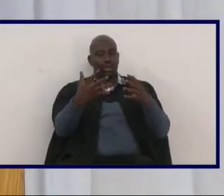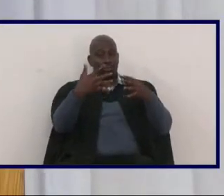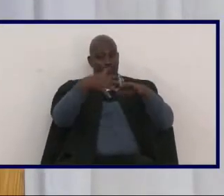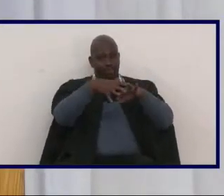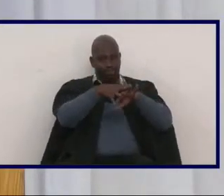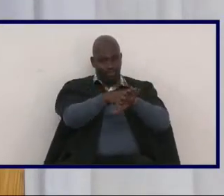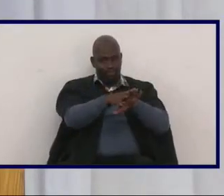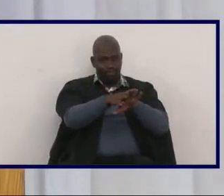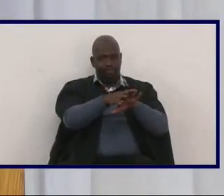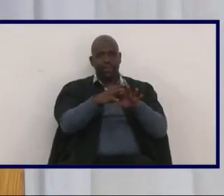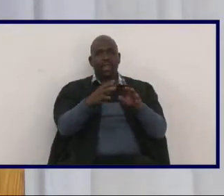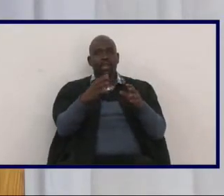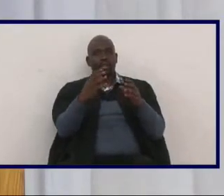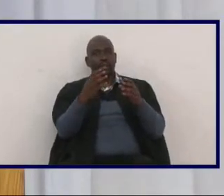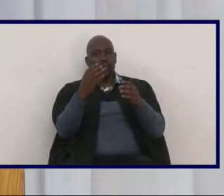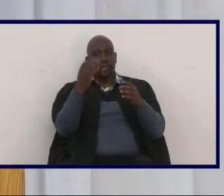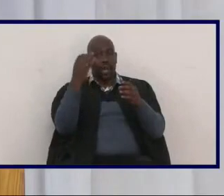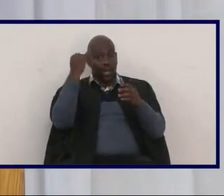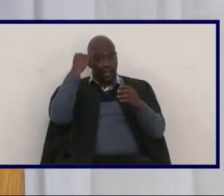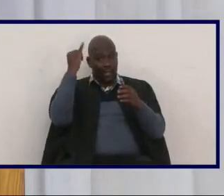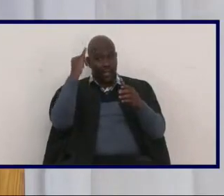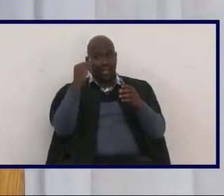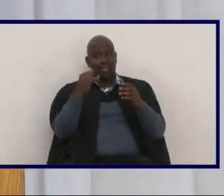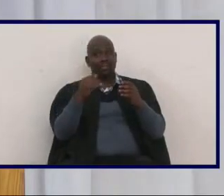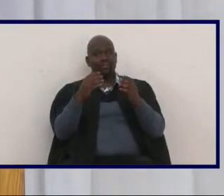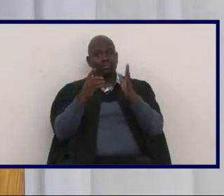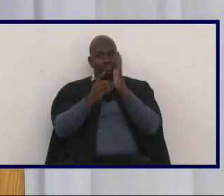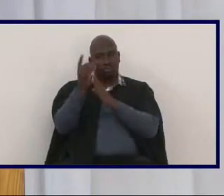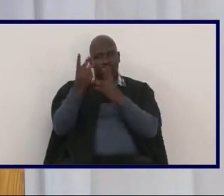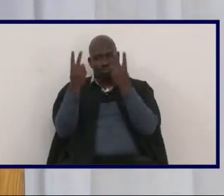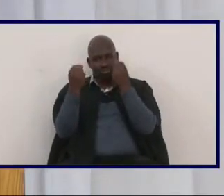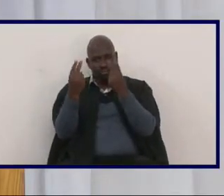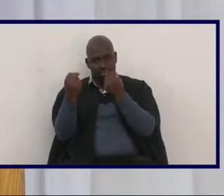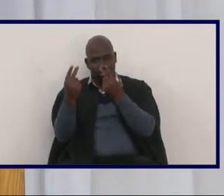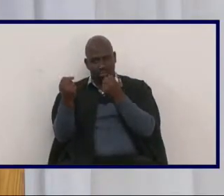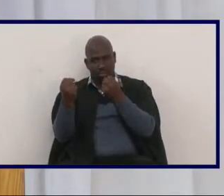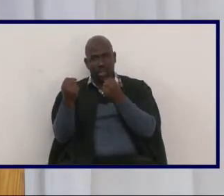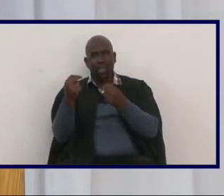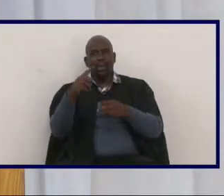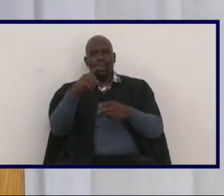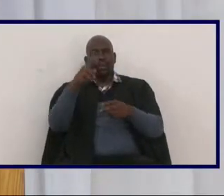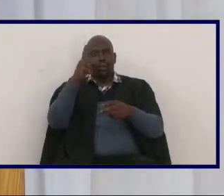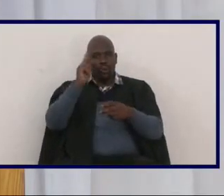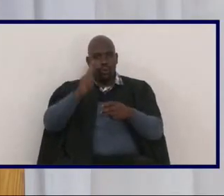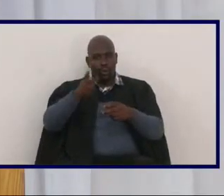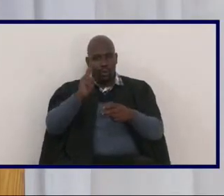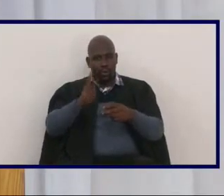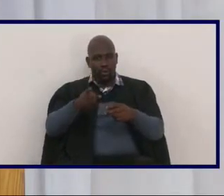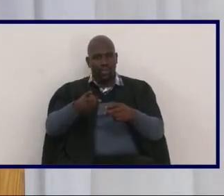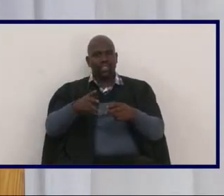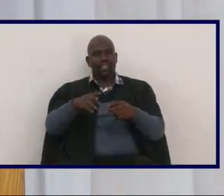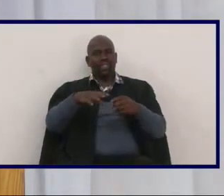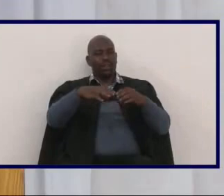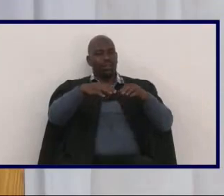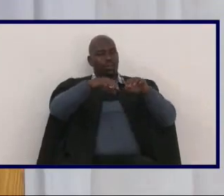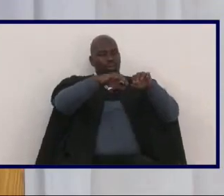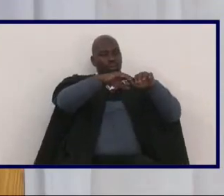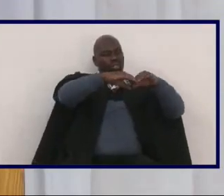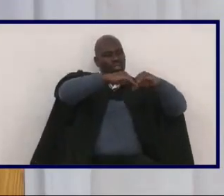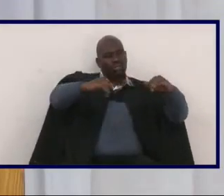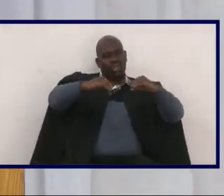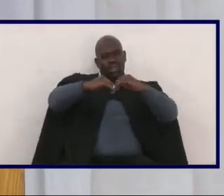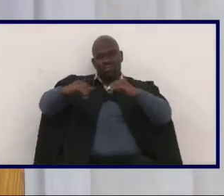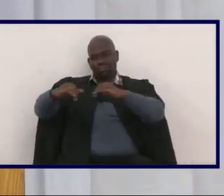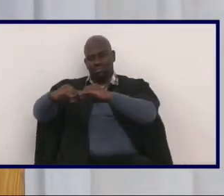and innovations, and the fragmentation of the social in contemporary times. And